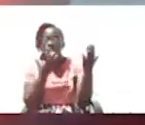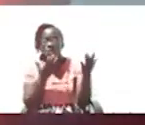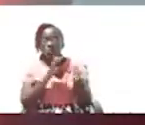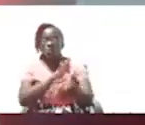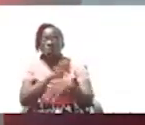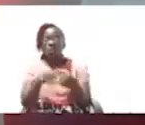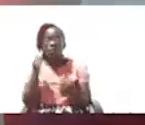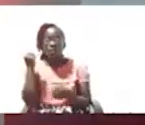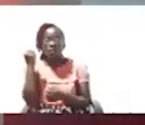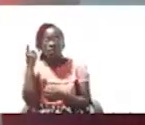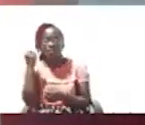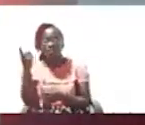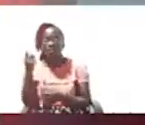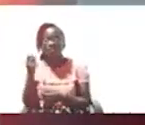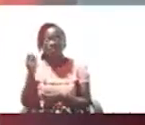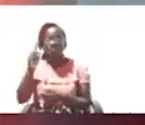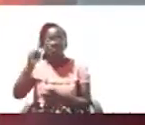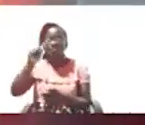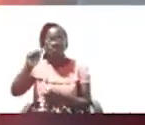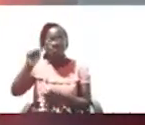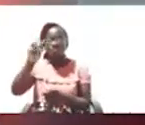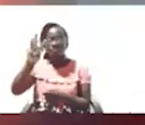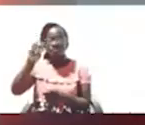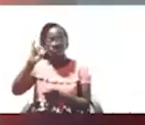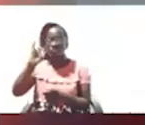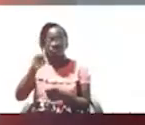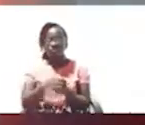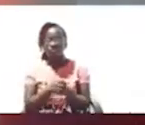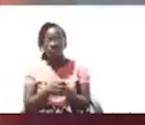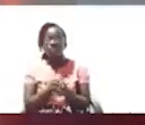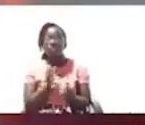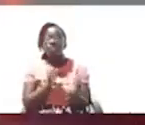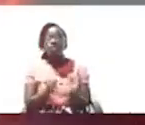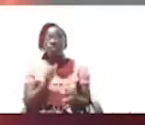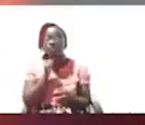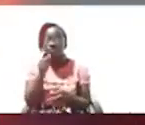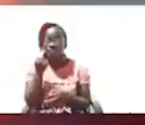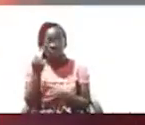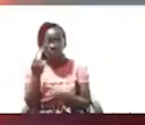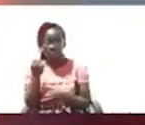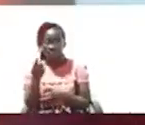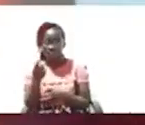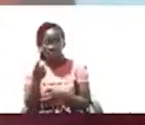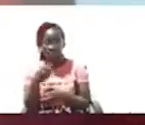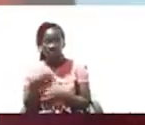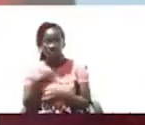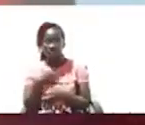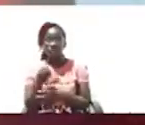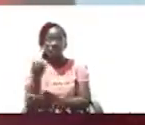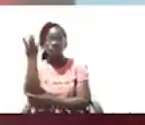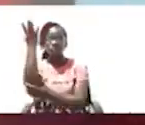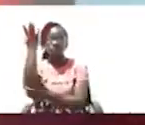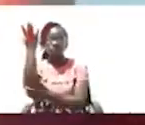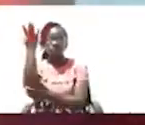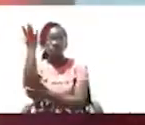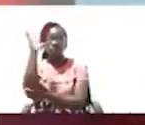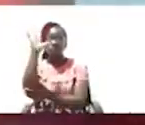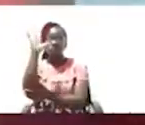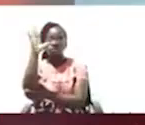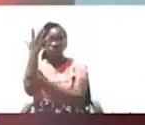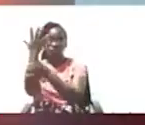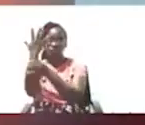Does everybody understand chi? Won't it chi ya? Pejawunsa, yaba bo kase